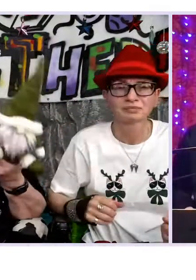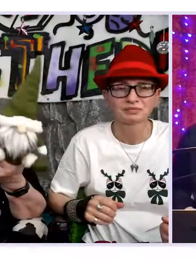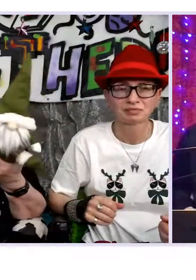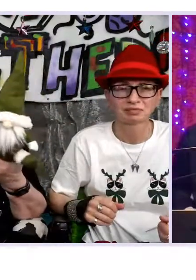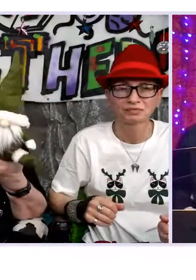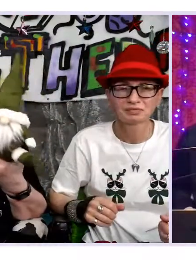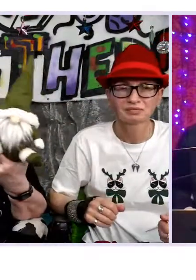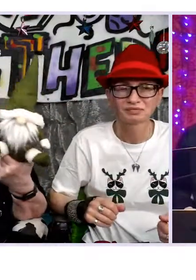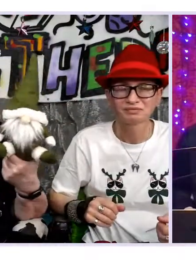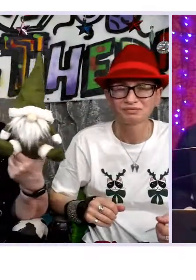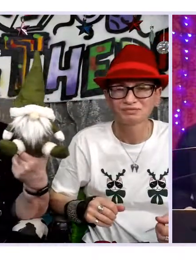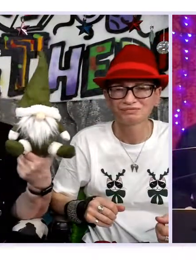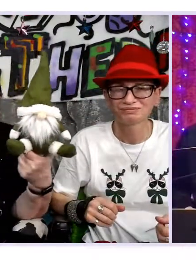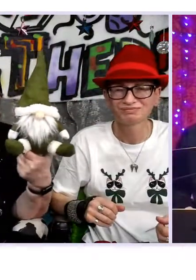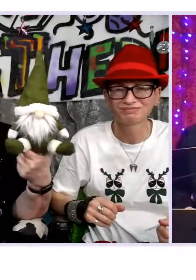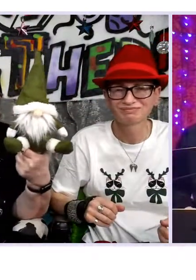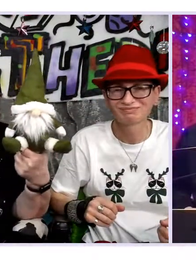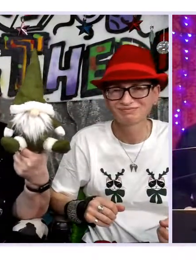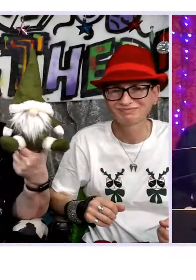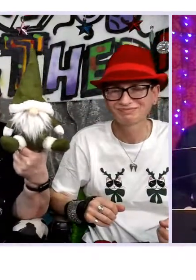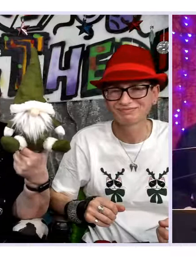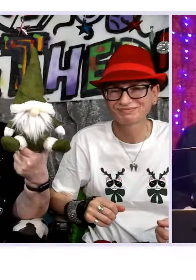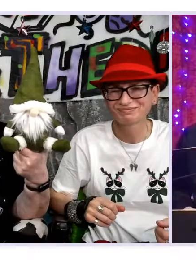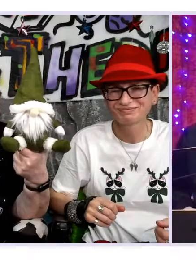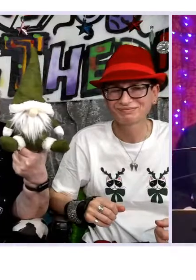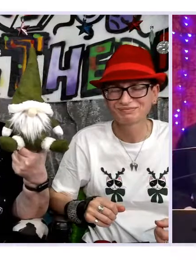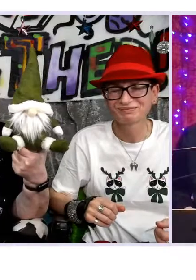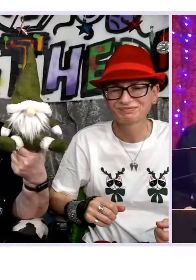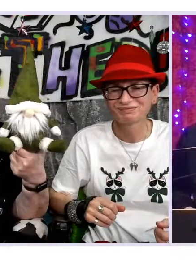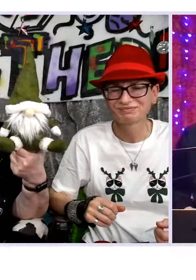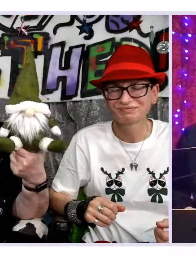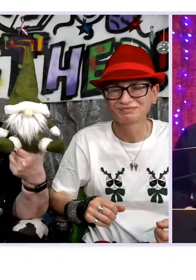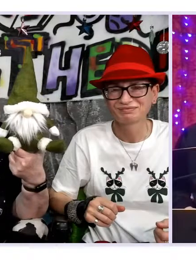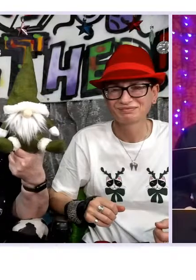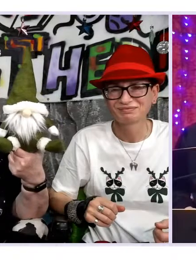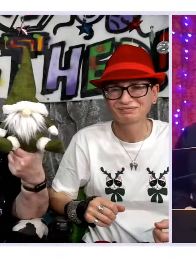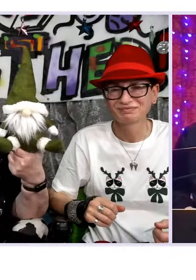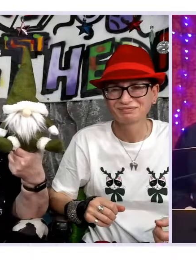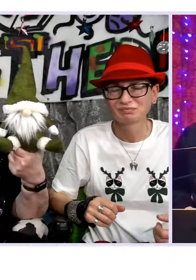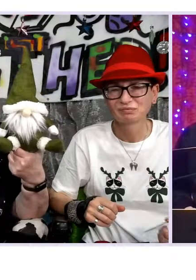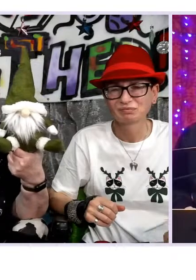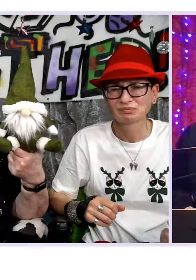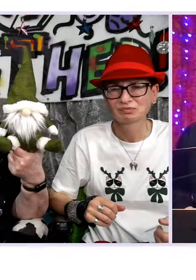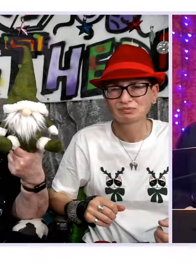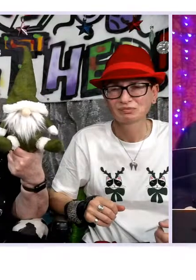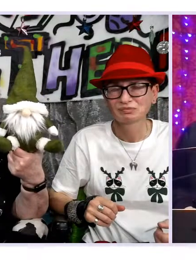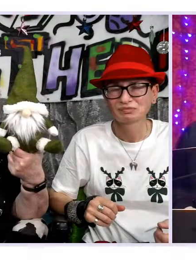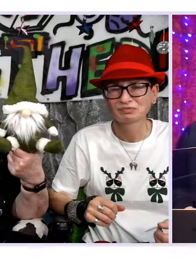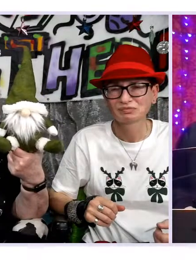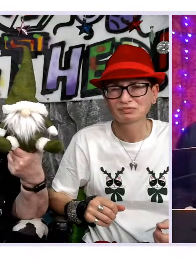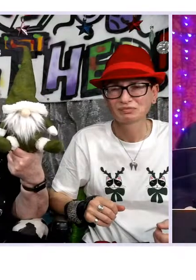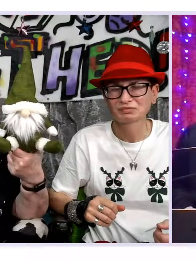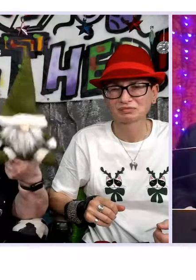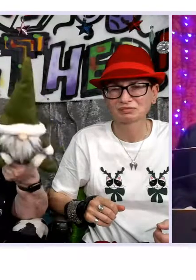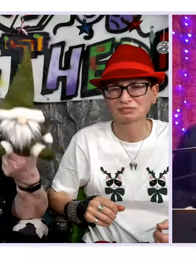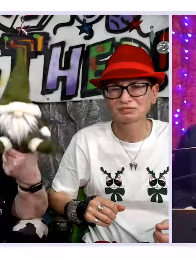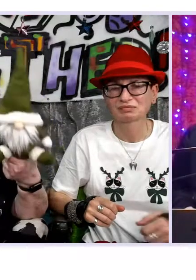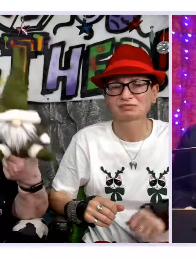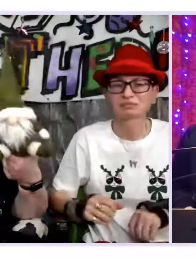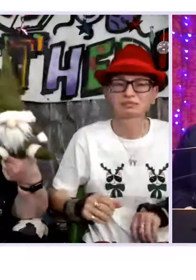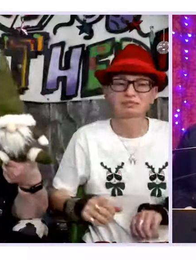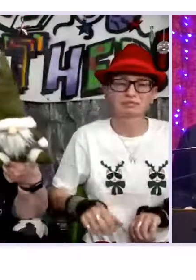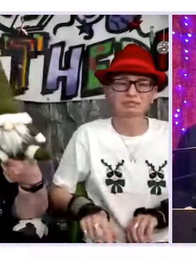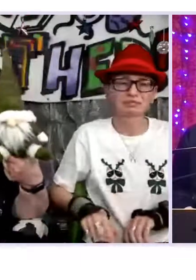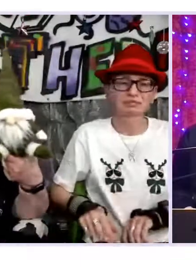the Paralympics, which is where London currently dominates the